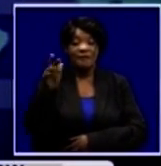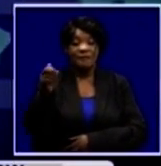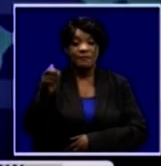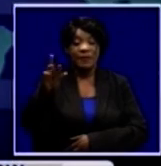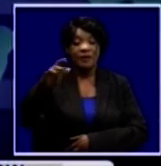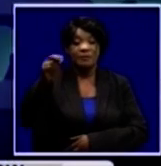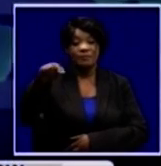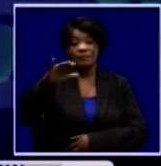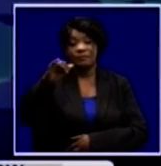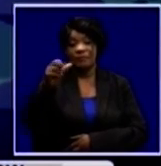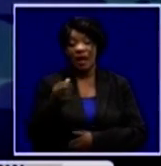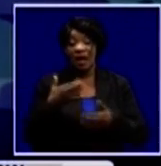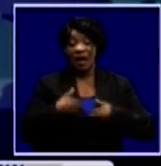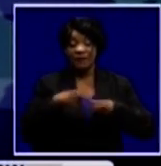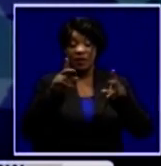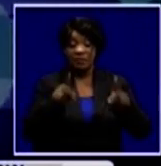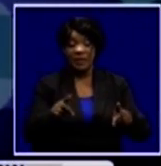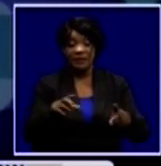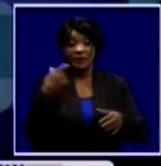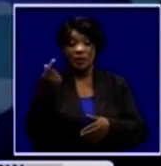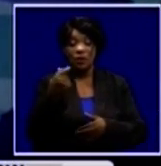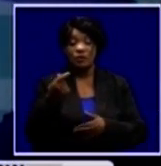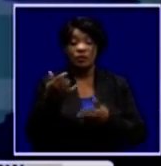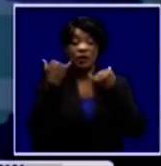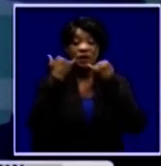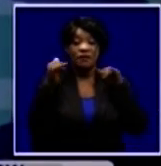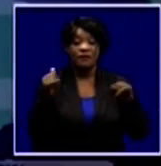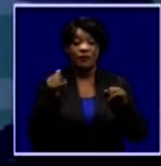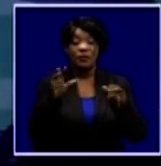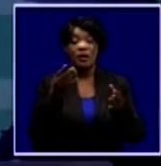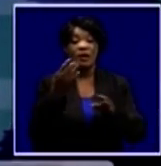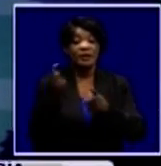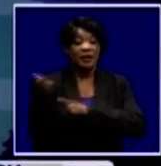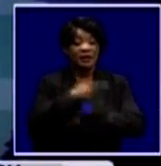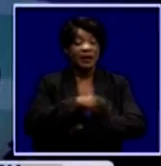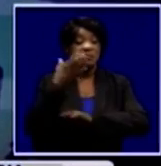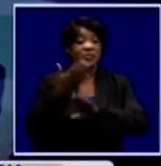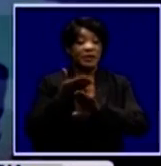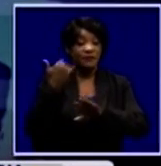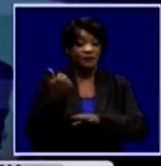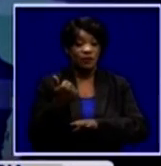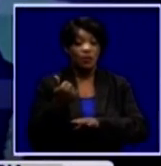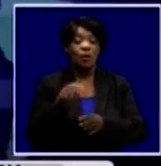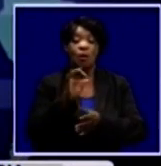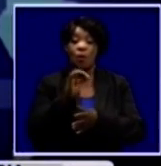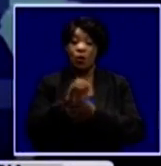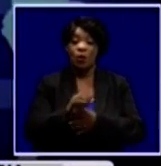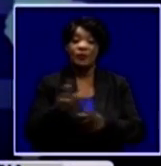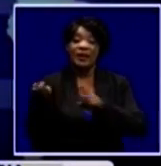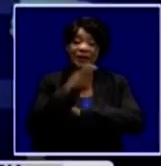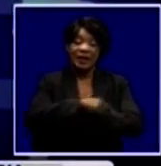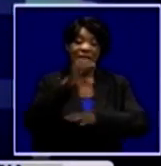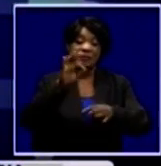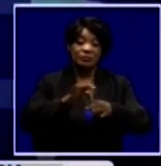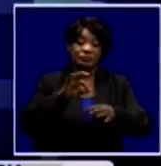says the party has a candidate but will only unveil that candidate a day before or on nomination day.